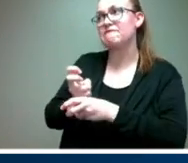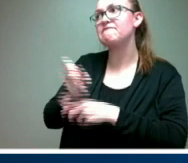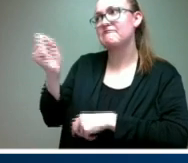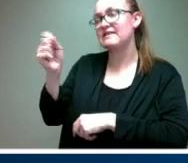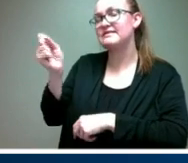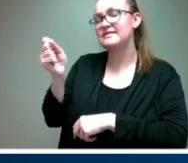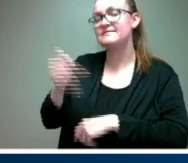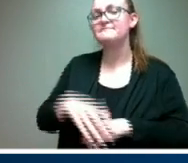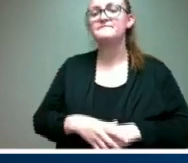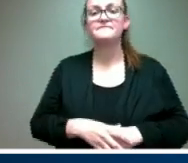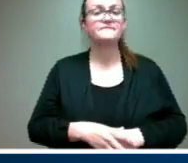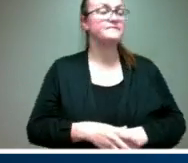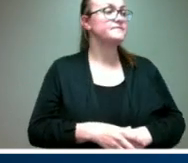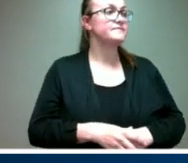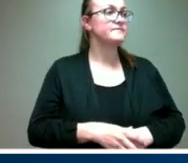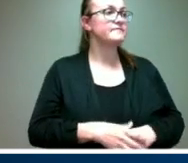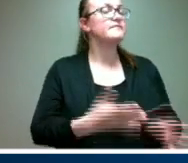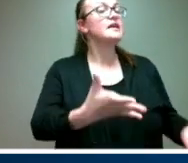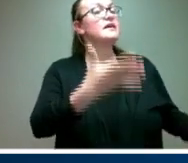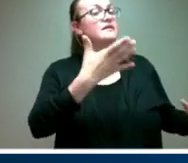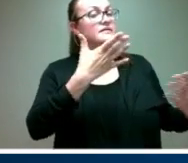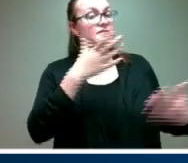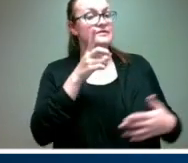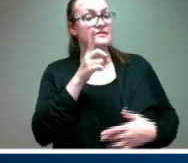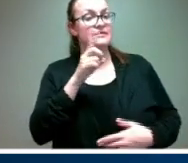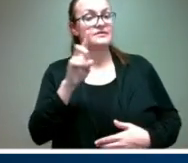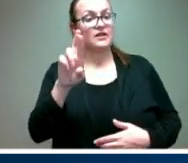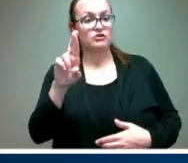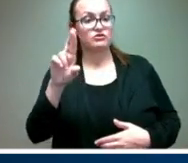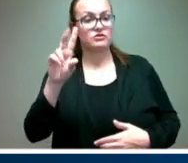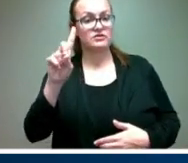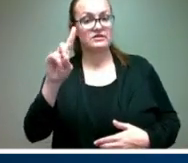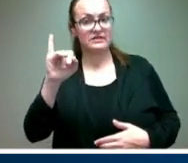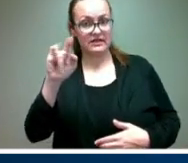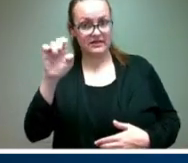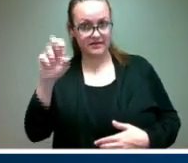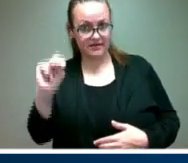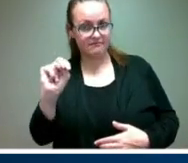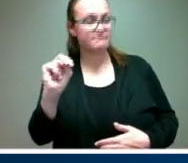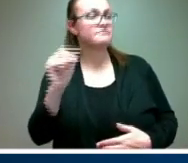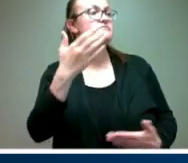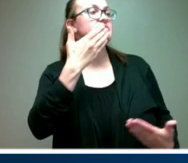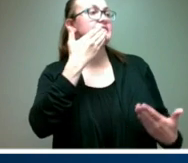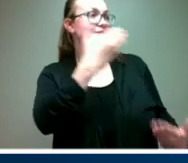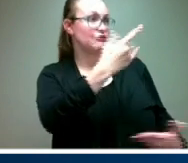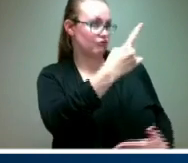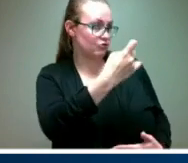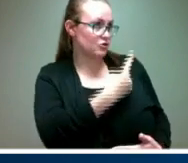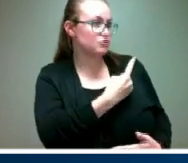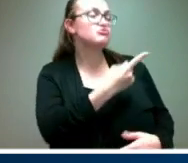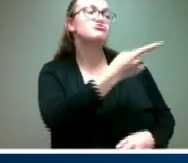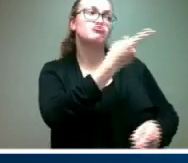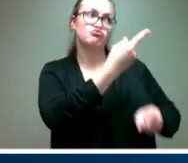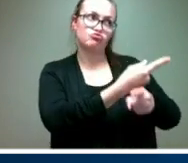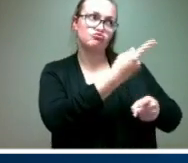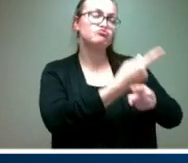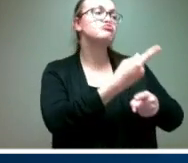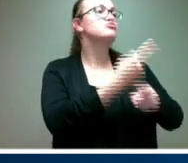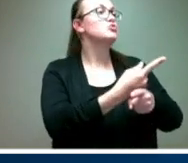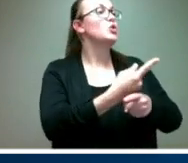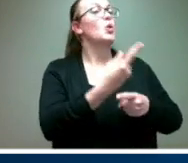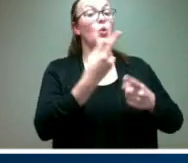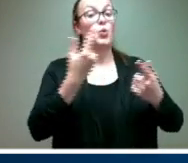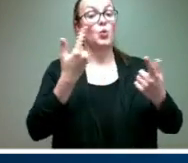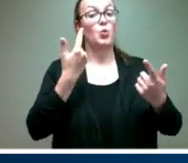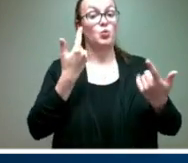you. I think one of the things we're laying the groundwork right now, right? I remember when you came to my office and you said,